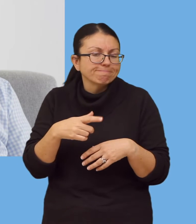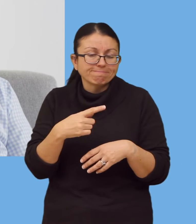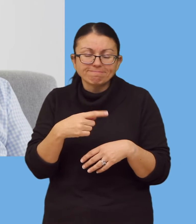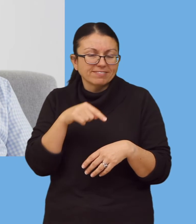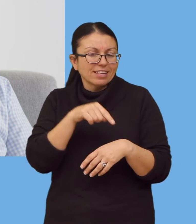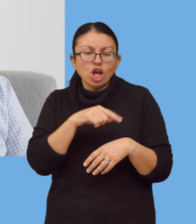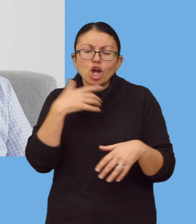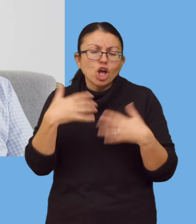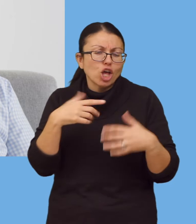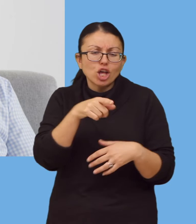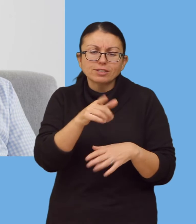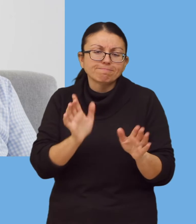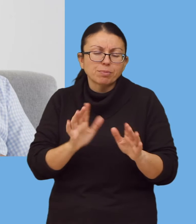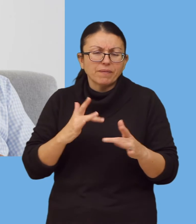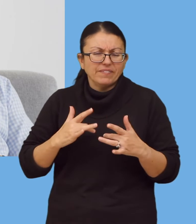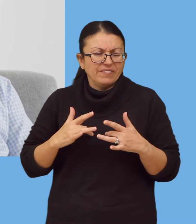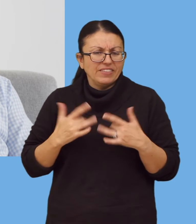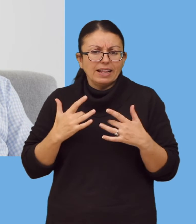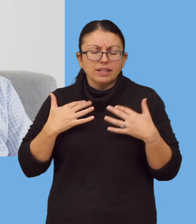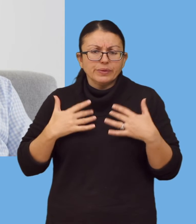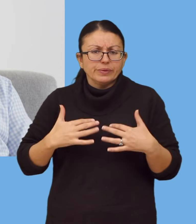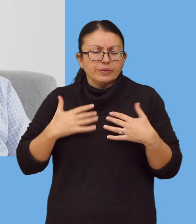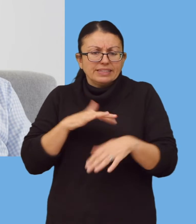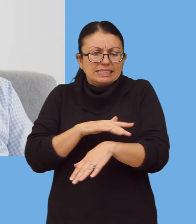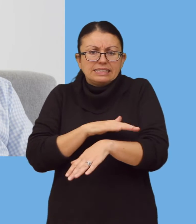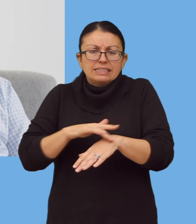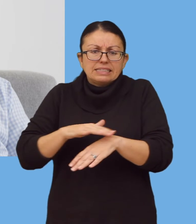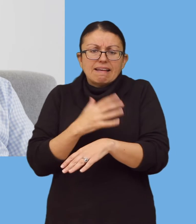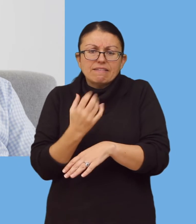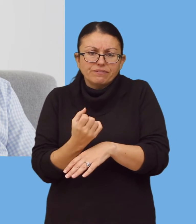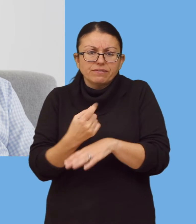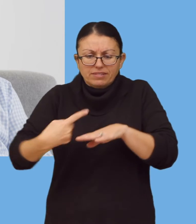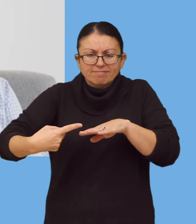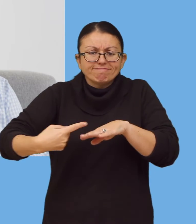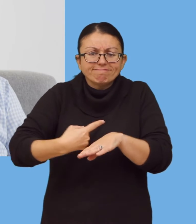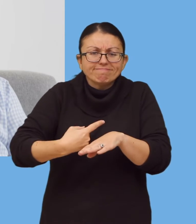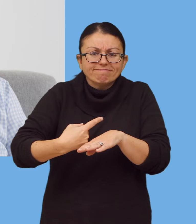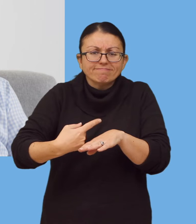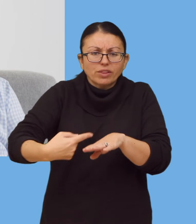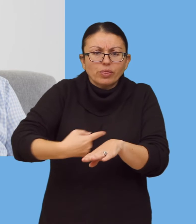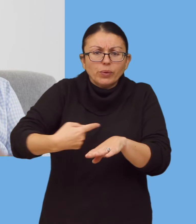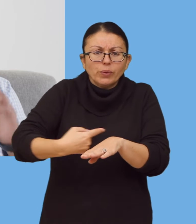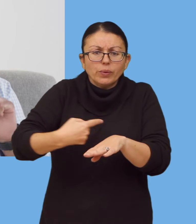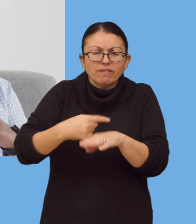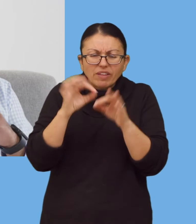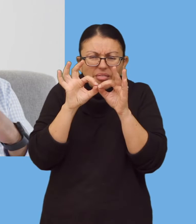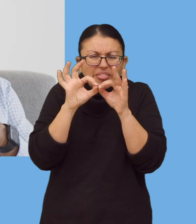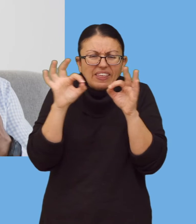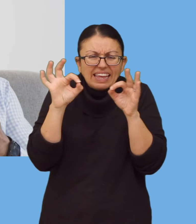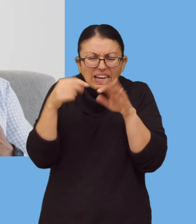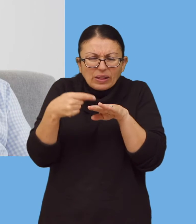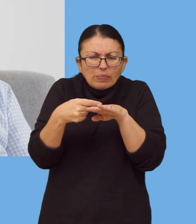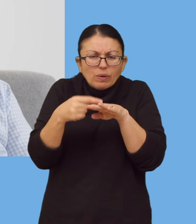hurt. You may feel some touching sensation when the cannula is put in. The cannula is a